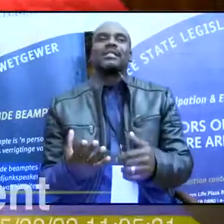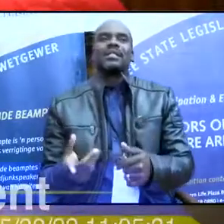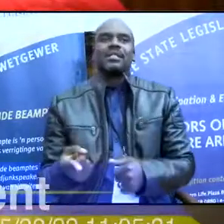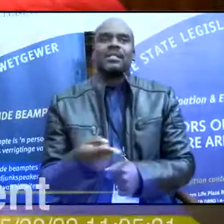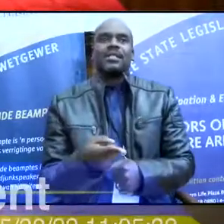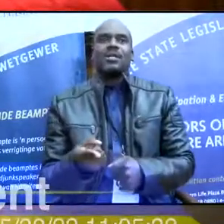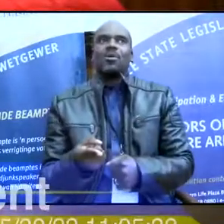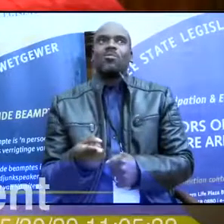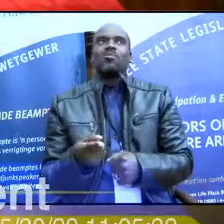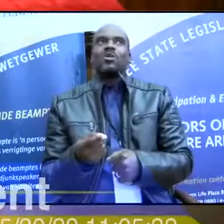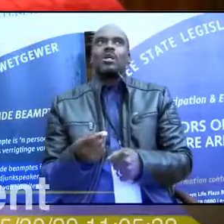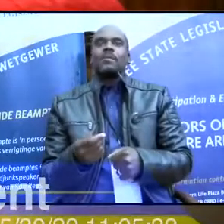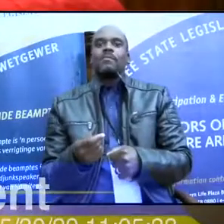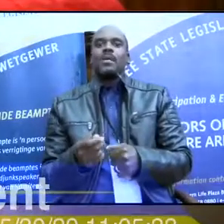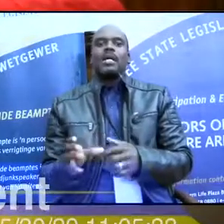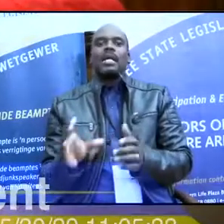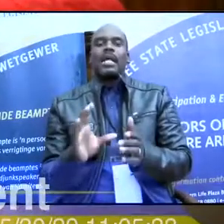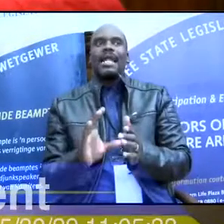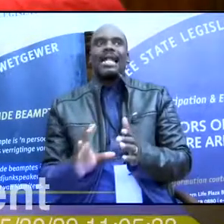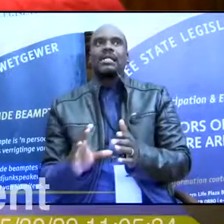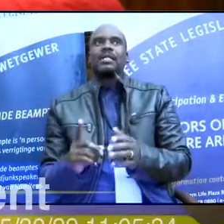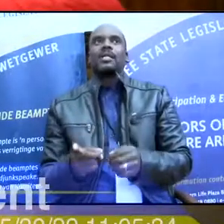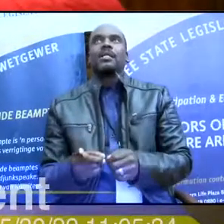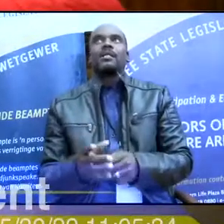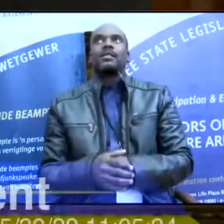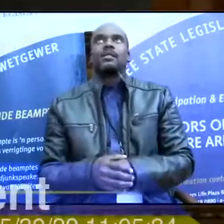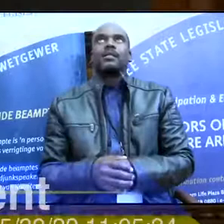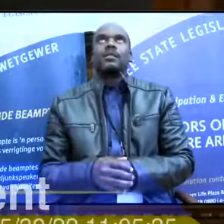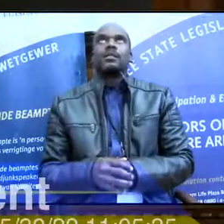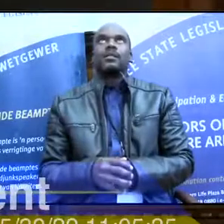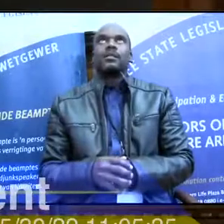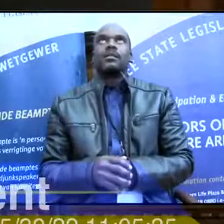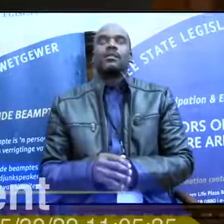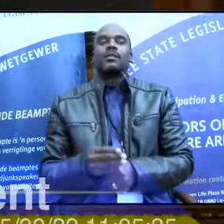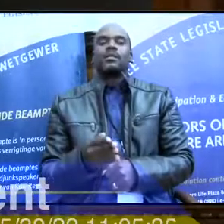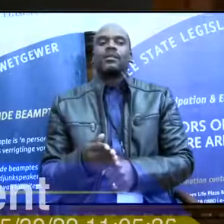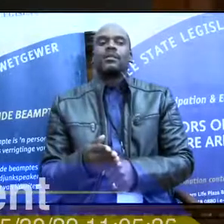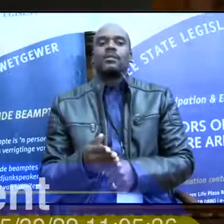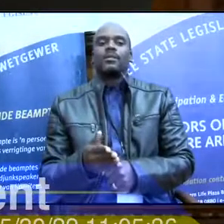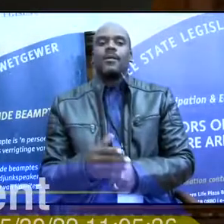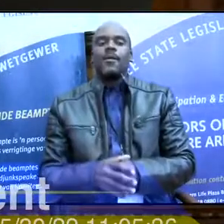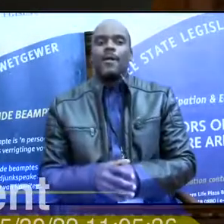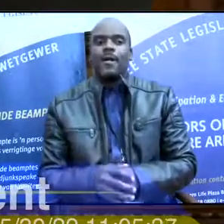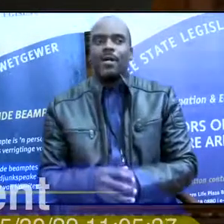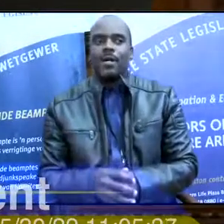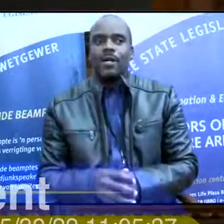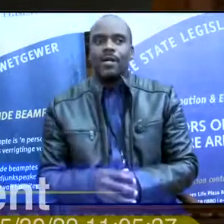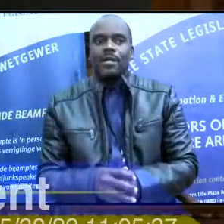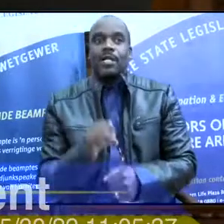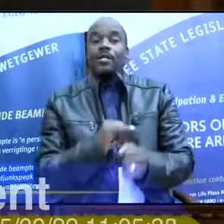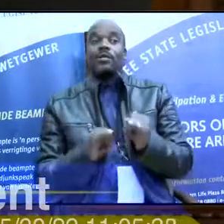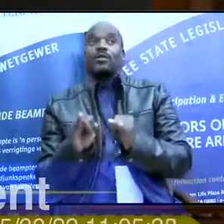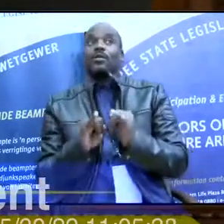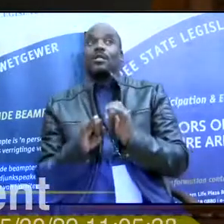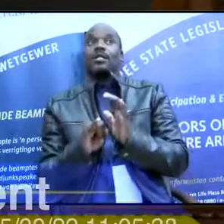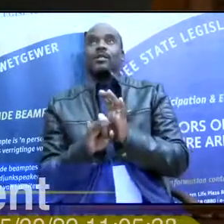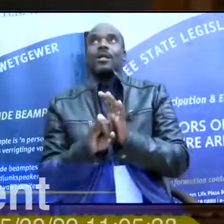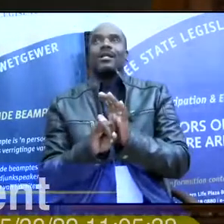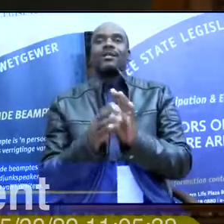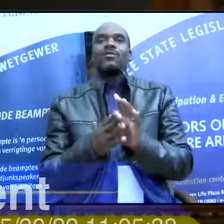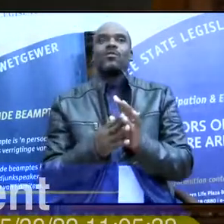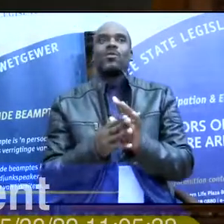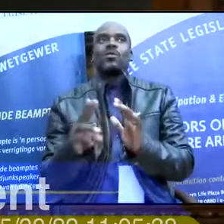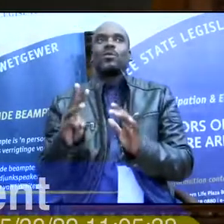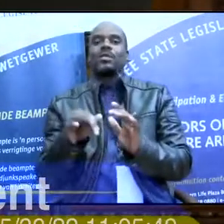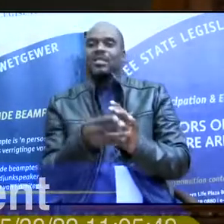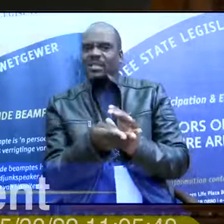start functioning at a level that is not necessarily aligned to what the projections were looking but somewhat open